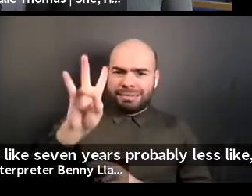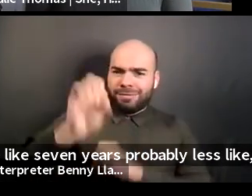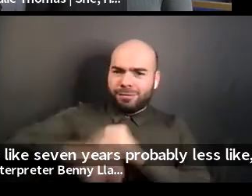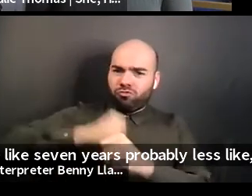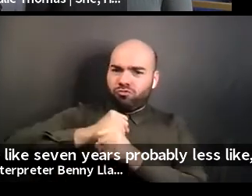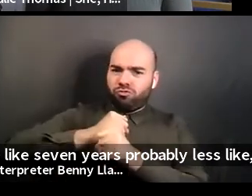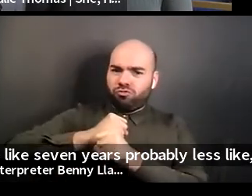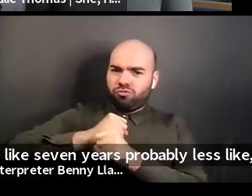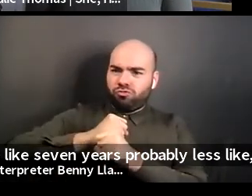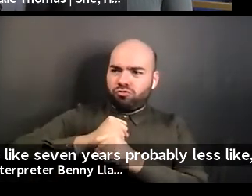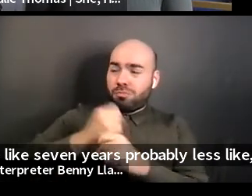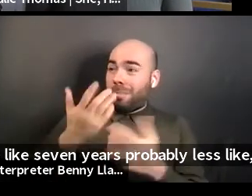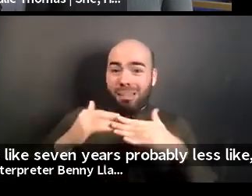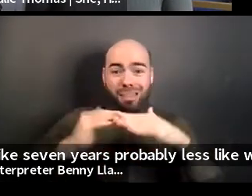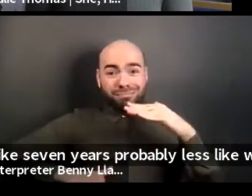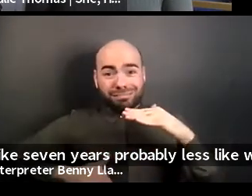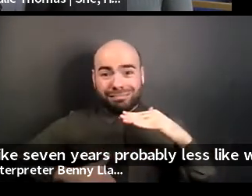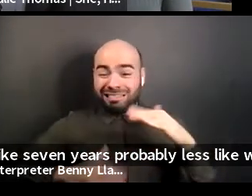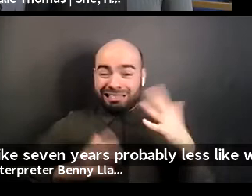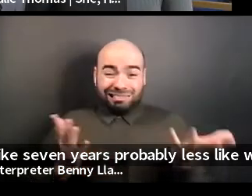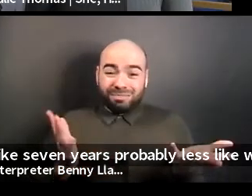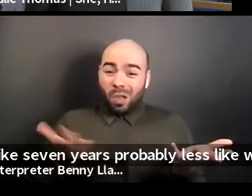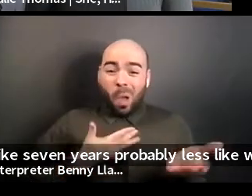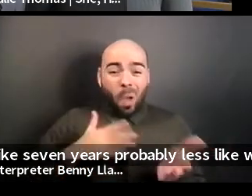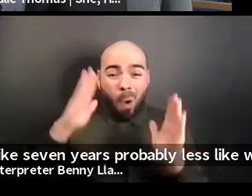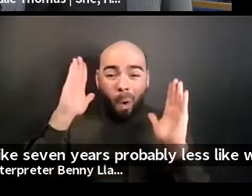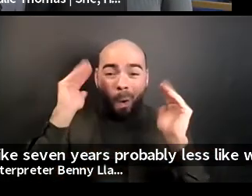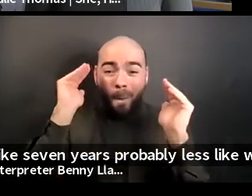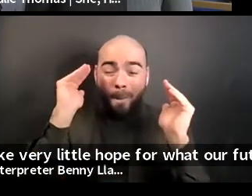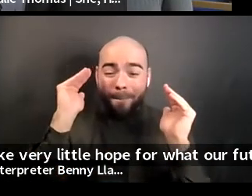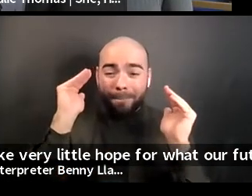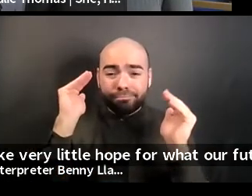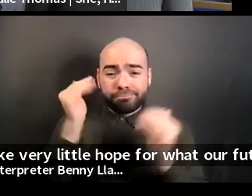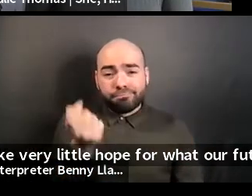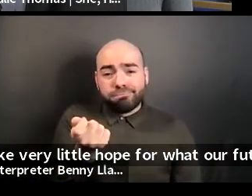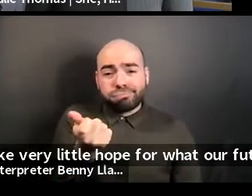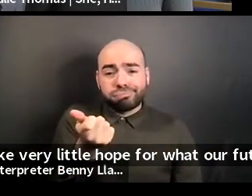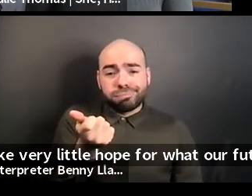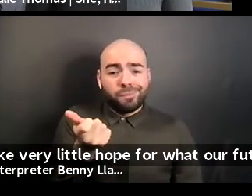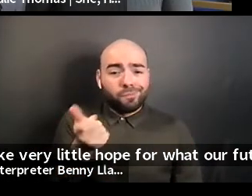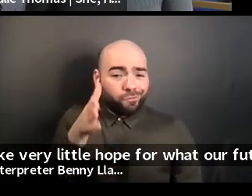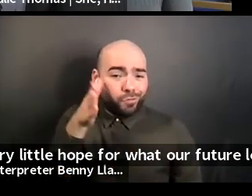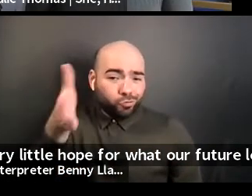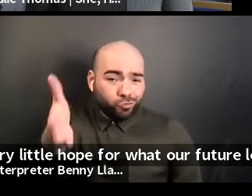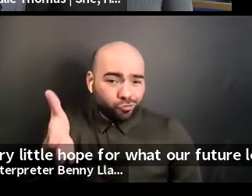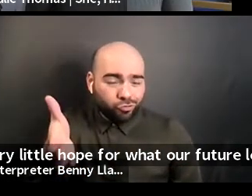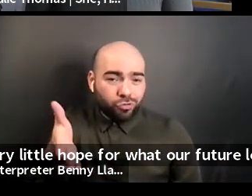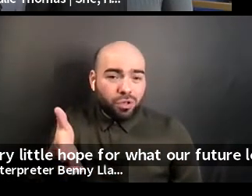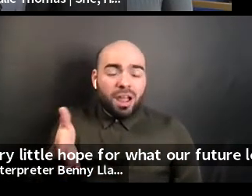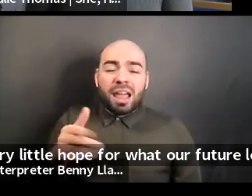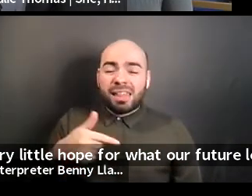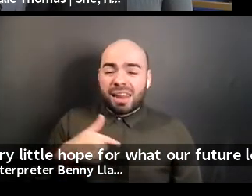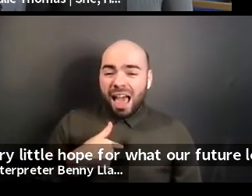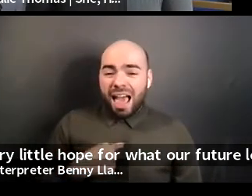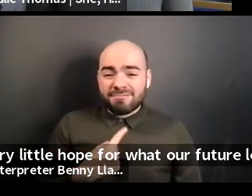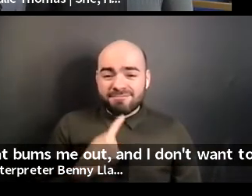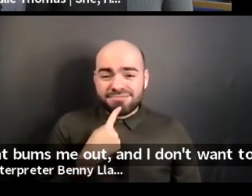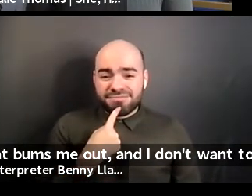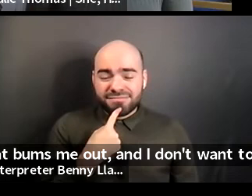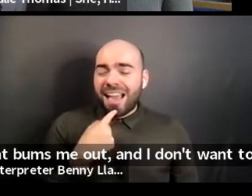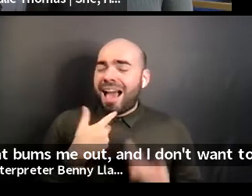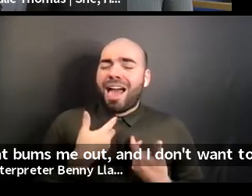lot, like very little hope for what our future looks like. And that bums me out. And I don't want to end on